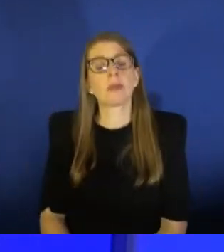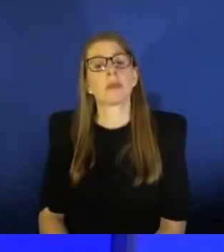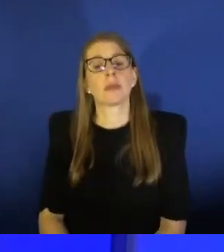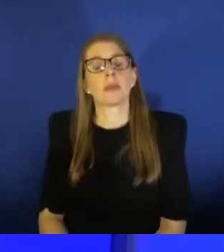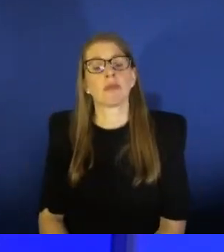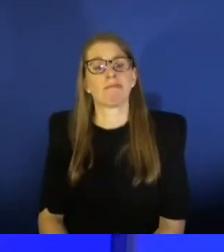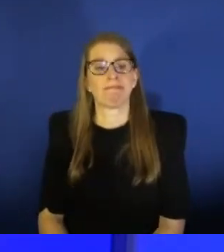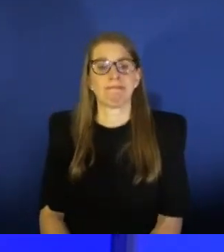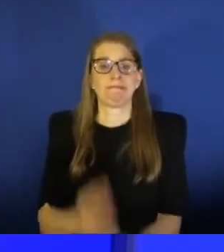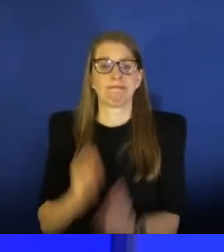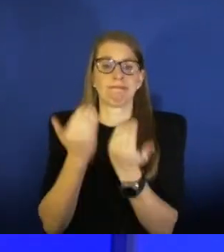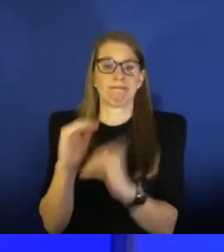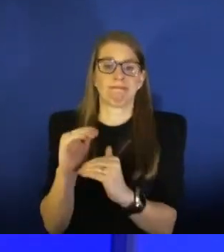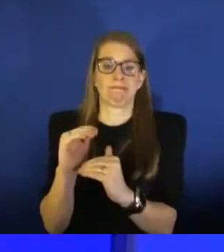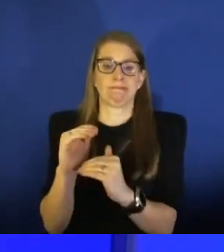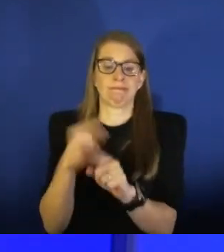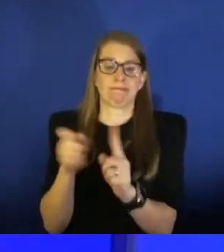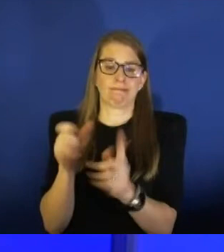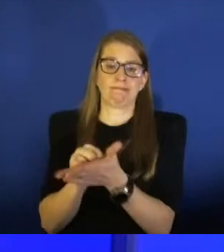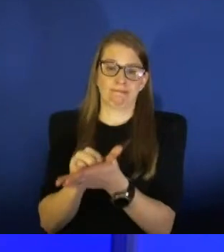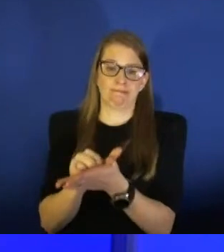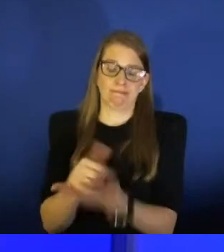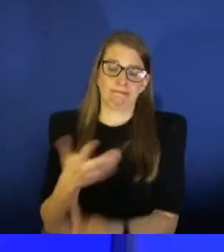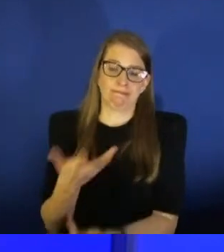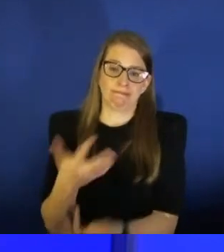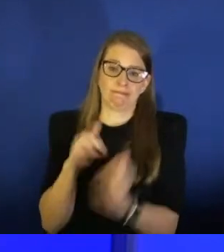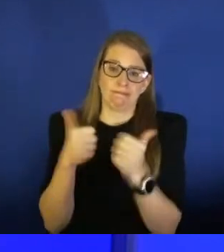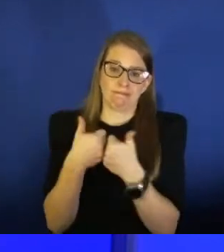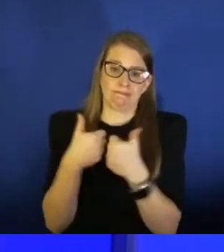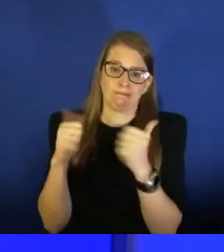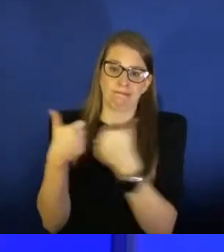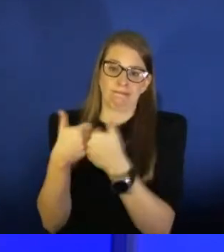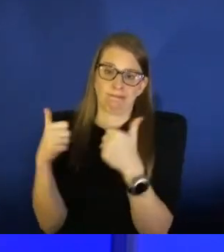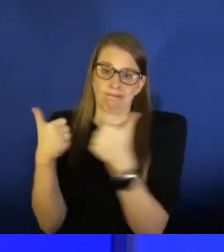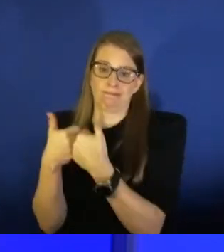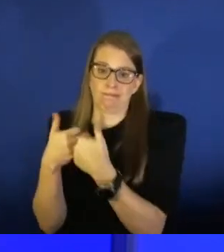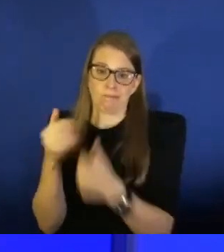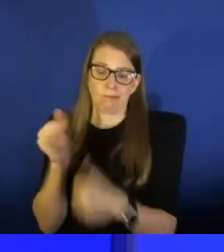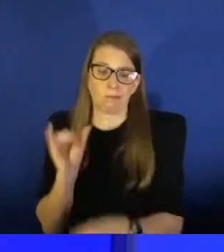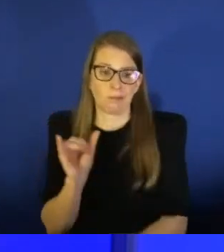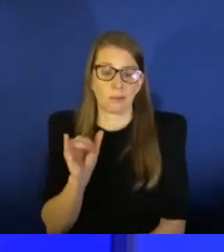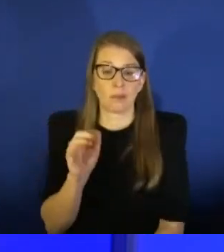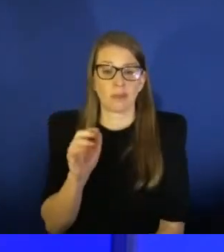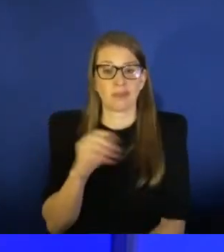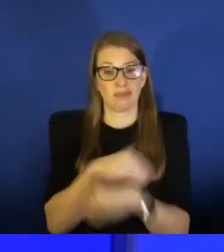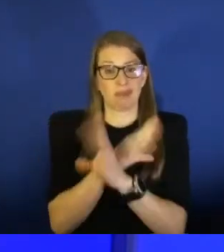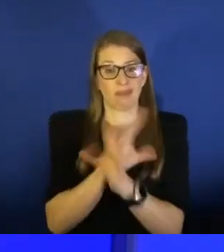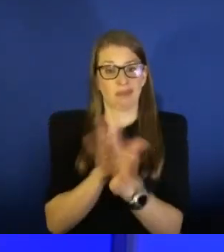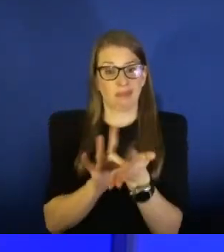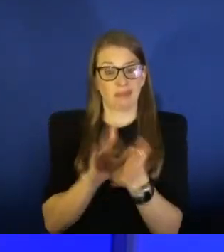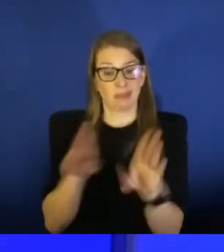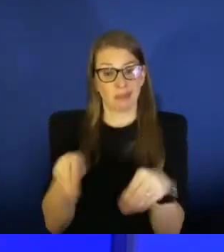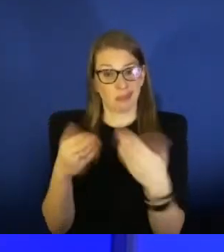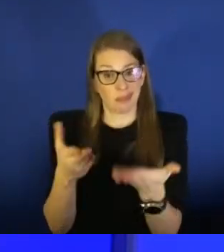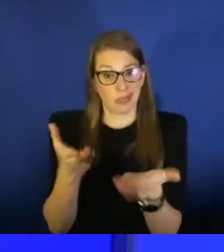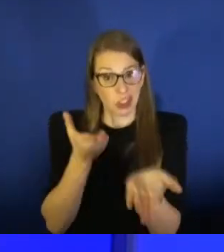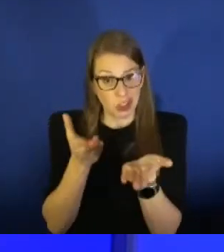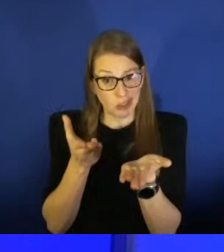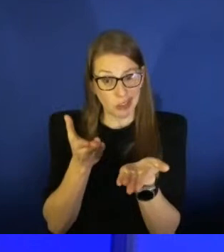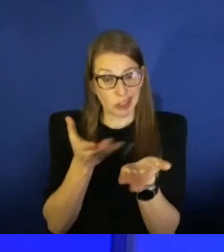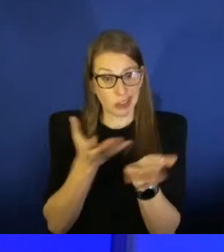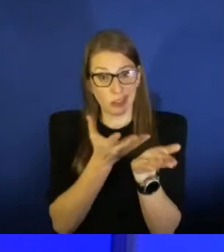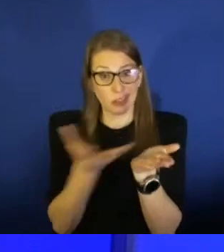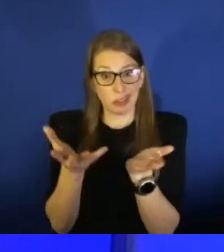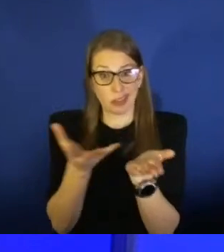limitation. There's a lot of challenges too. Telemedicine allows the delivery of services within a